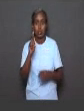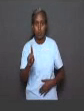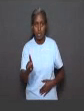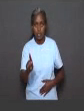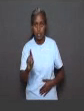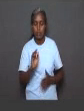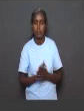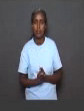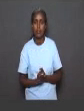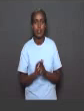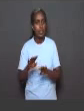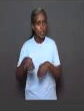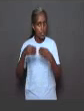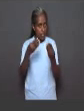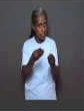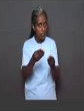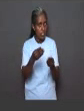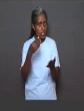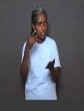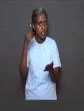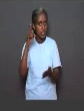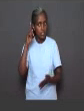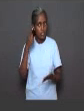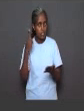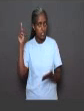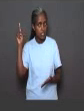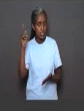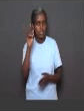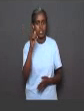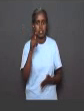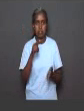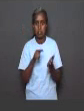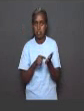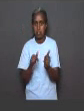1 gives us this series of points.